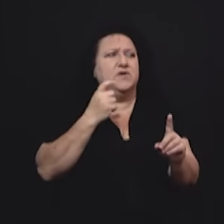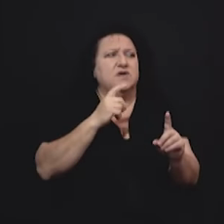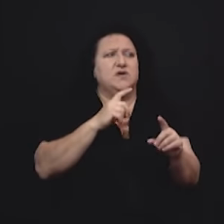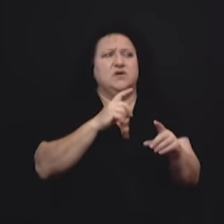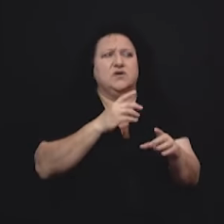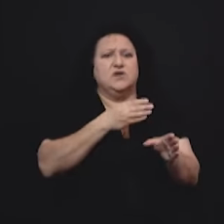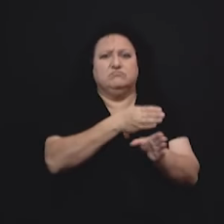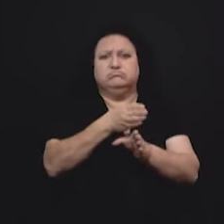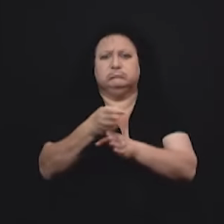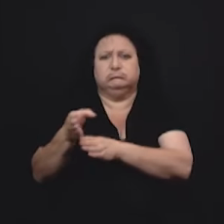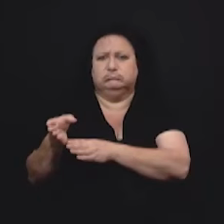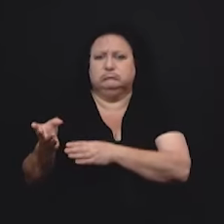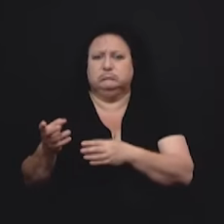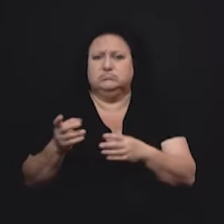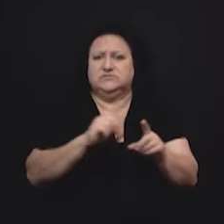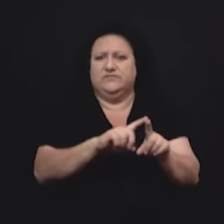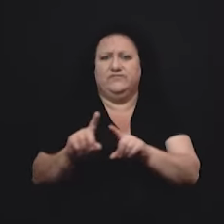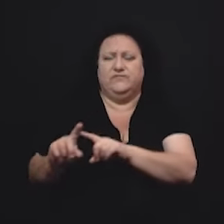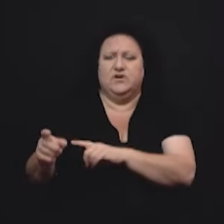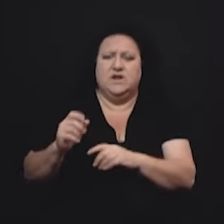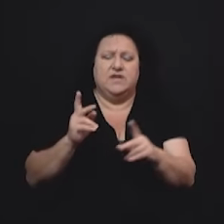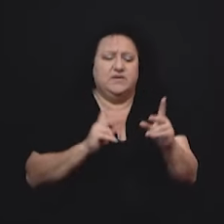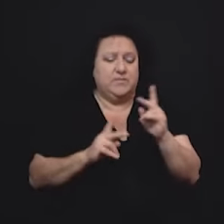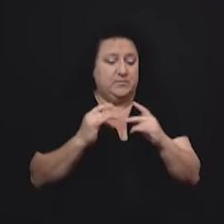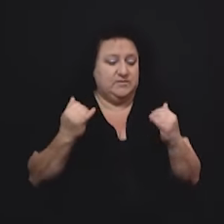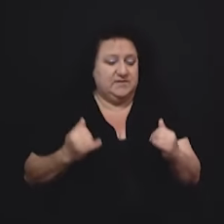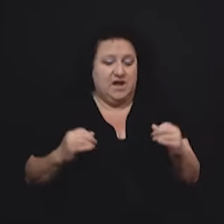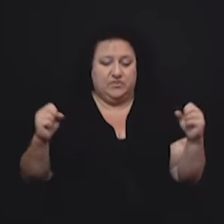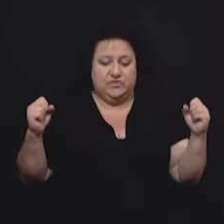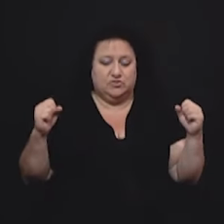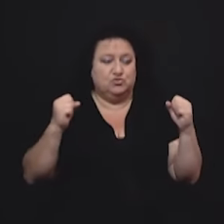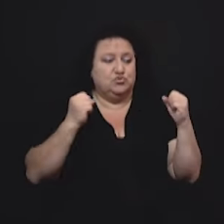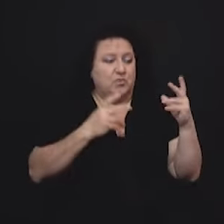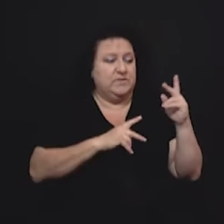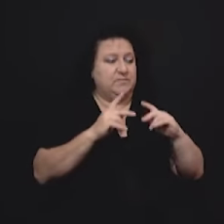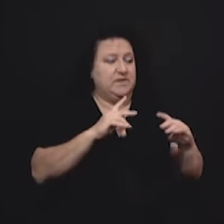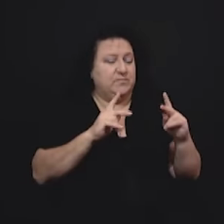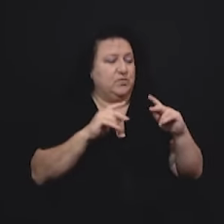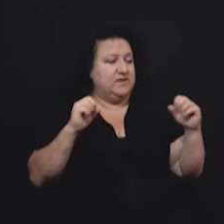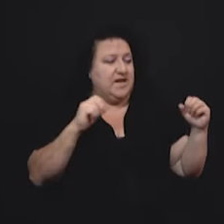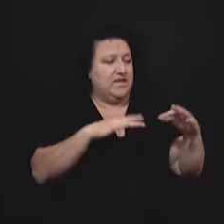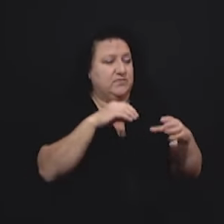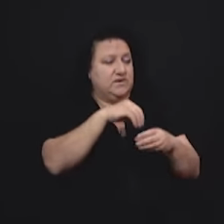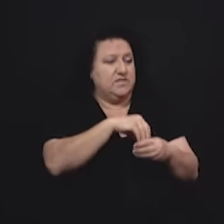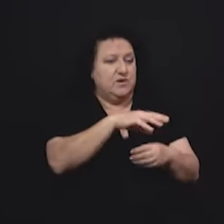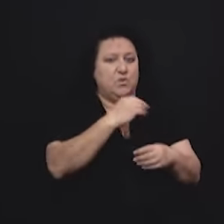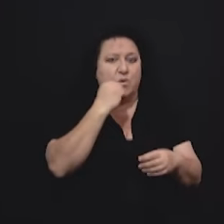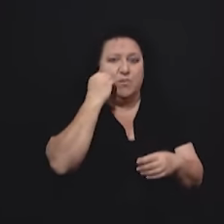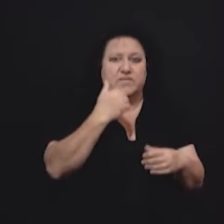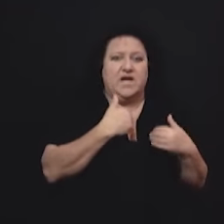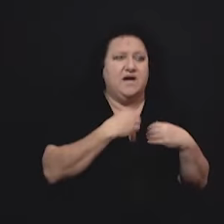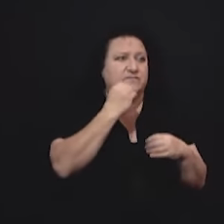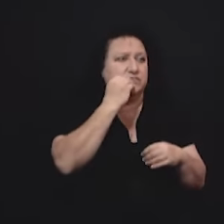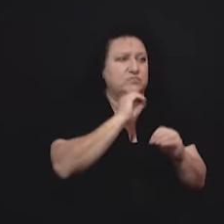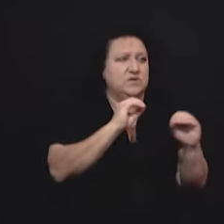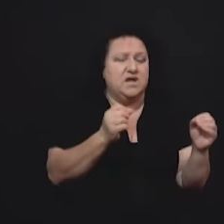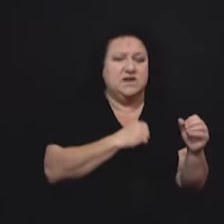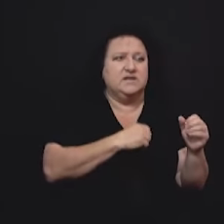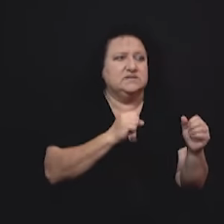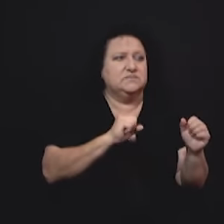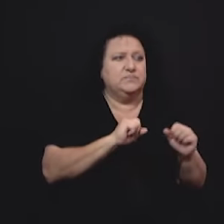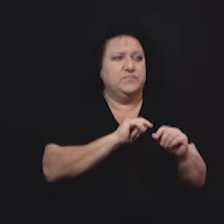this point where there are so many people gathering in their homes that they don't have room. It's spilling over. They